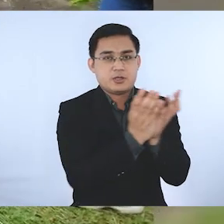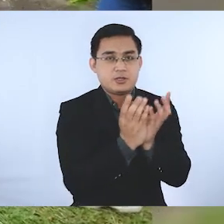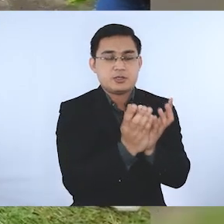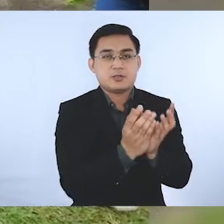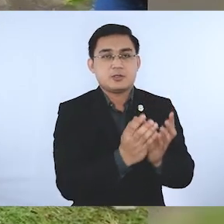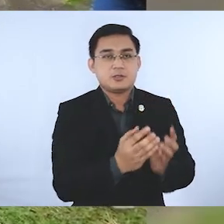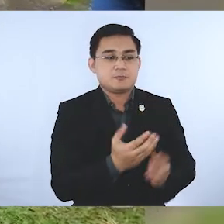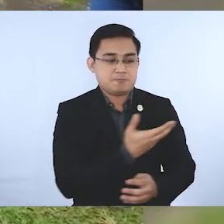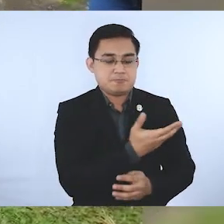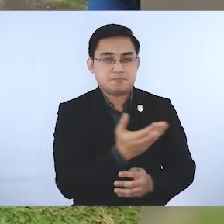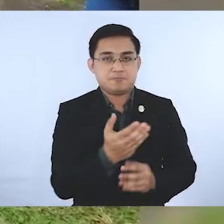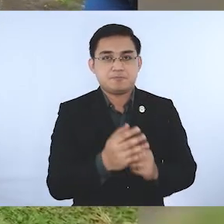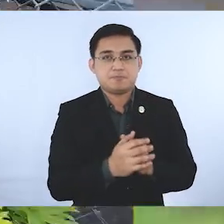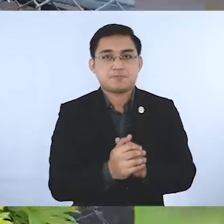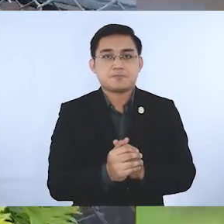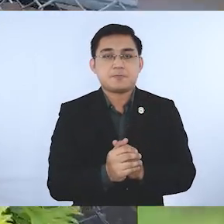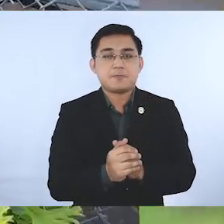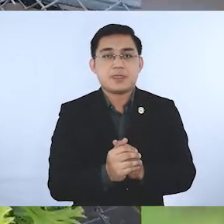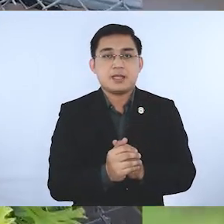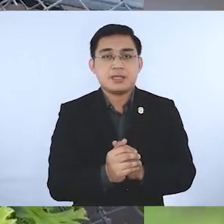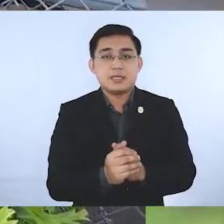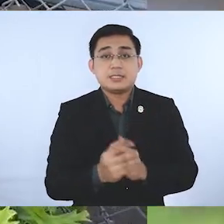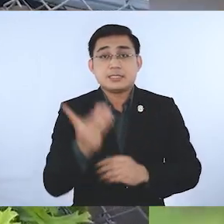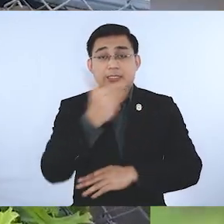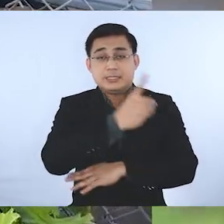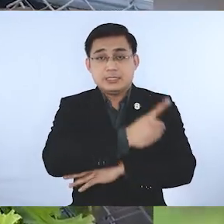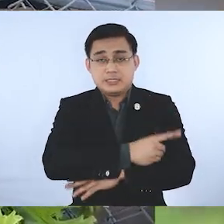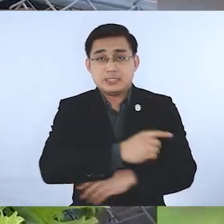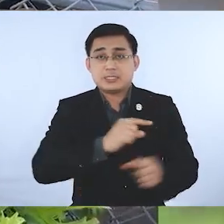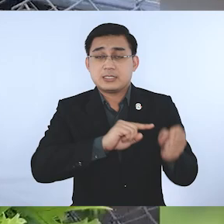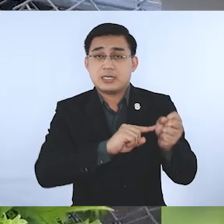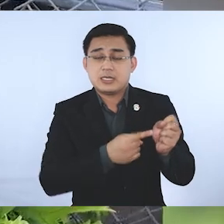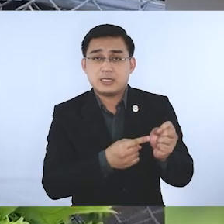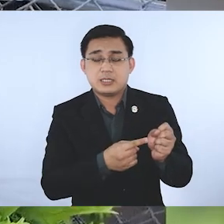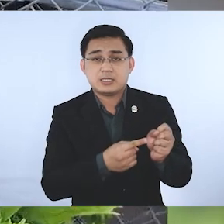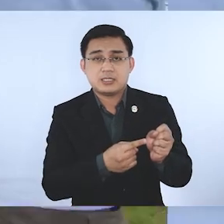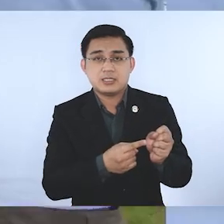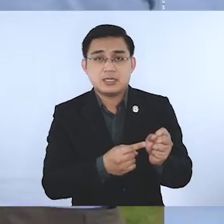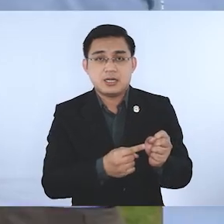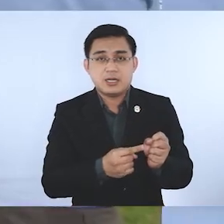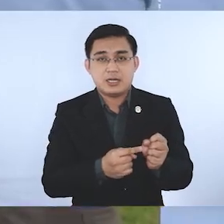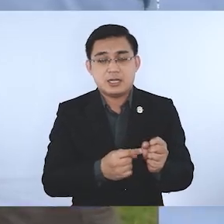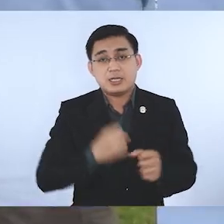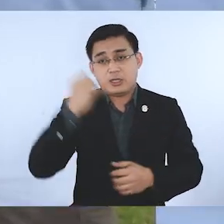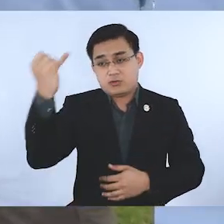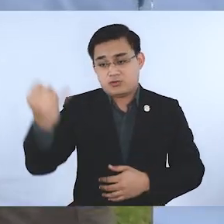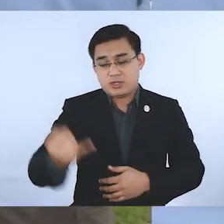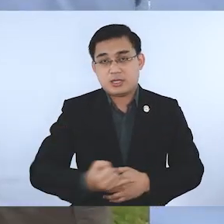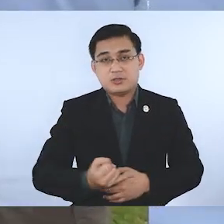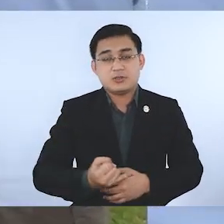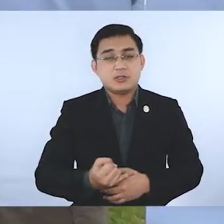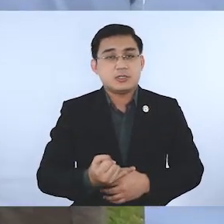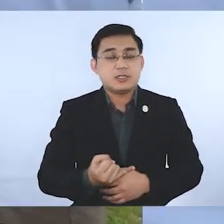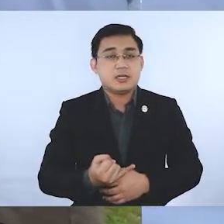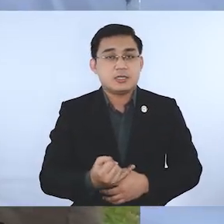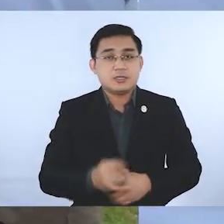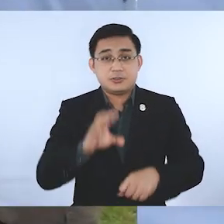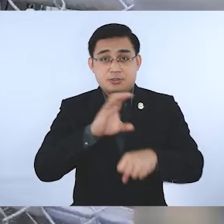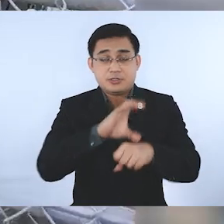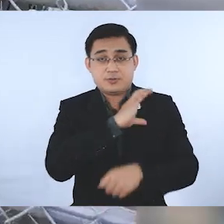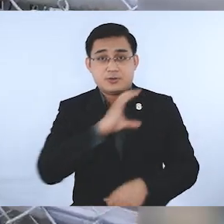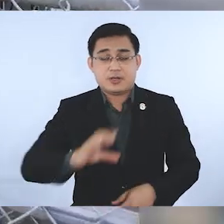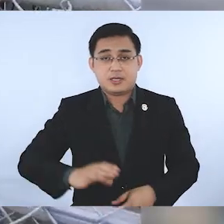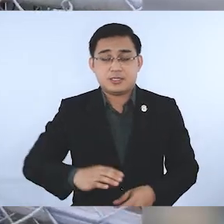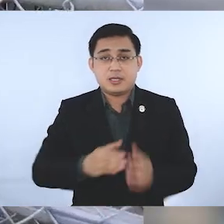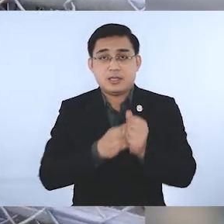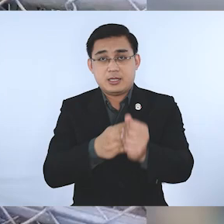of the Palolo Valley homes. The day started off with opening remarks and an introduction to the Church of Christ led by Brother